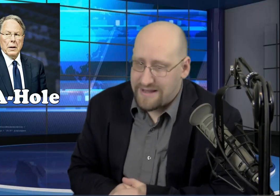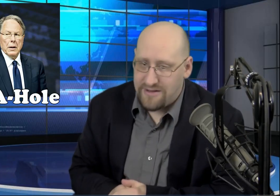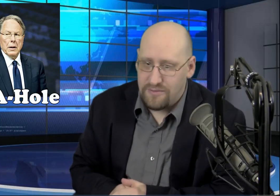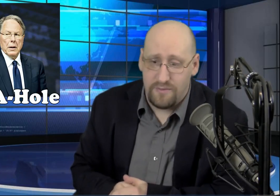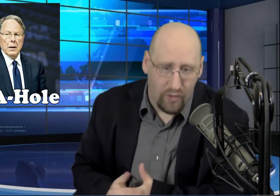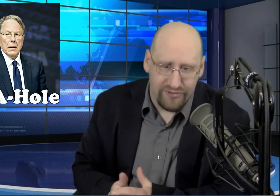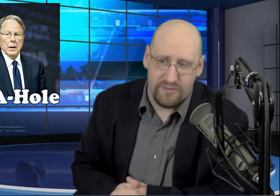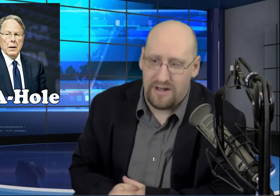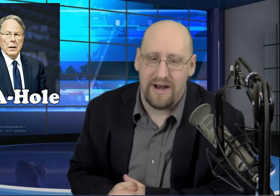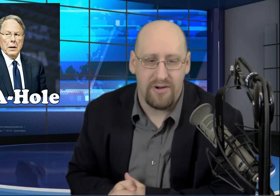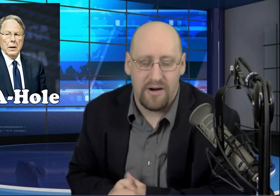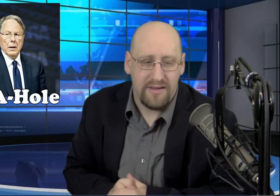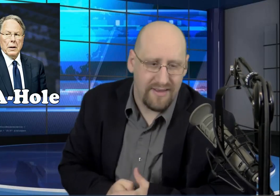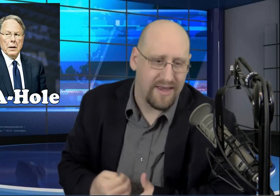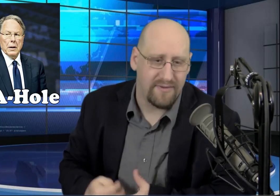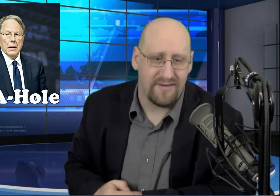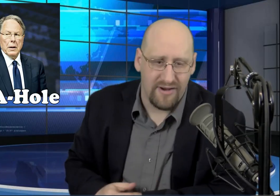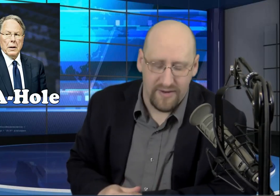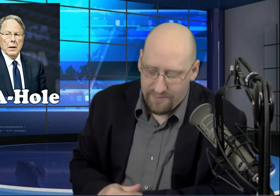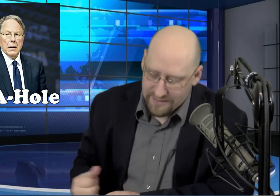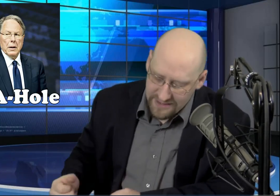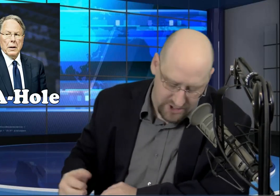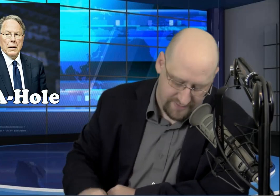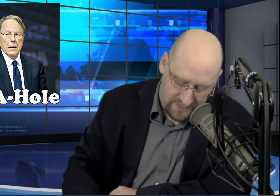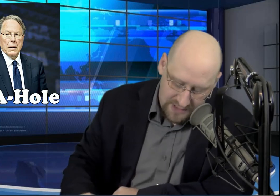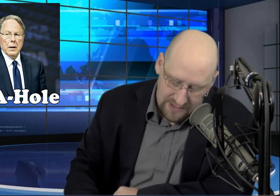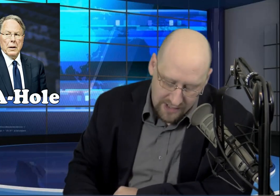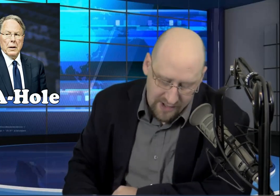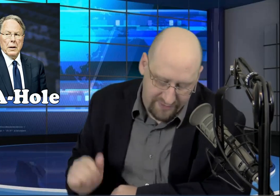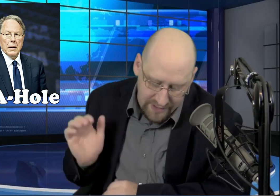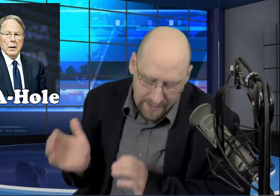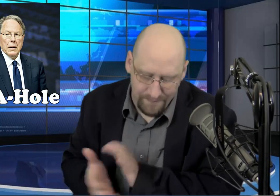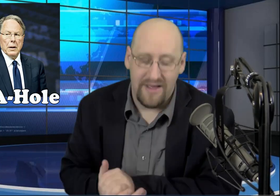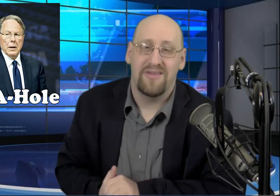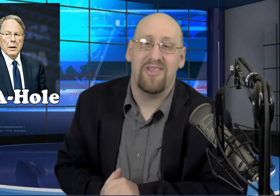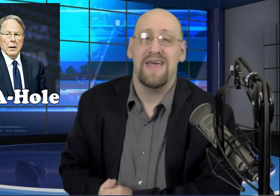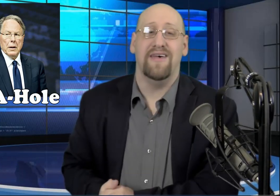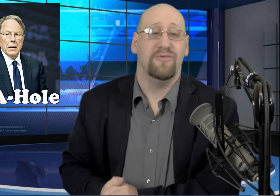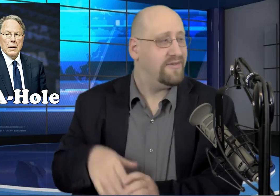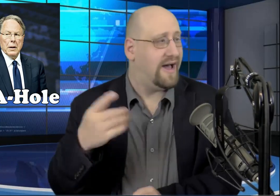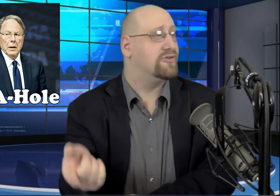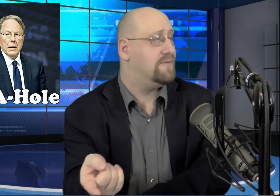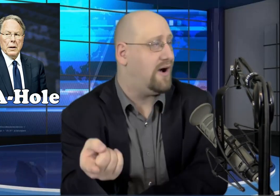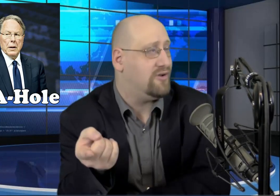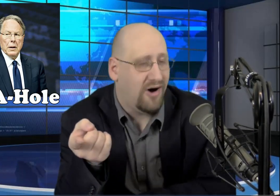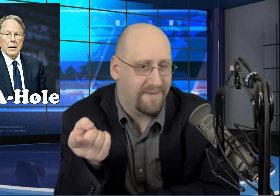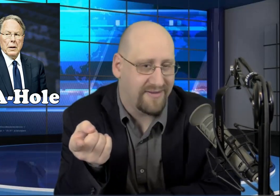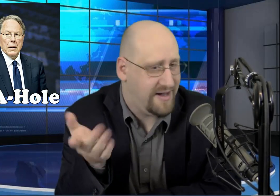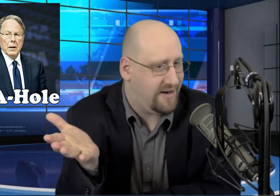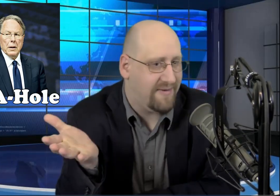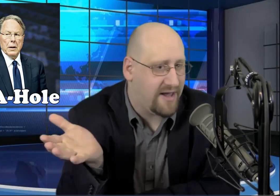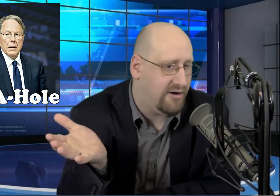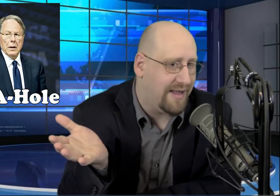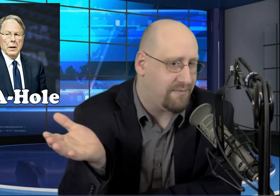that's what they do also with a lot of their money, is they give to conservative politicians. So now the thing is, once Donald Trump got into